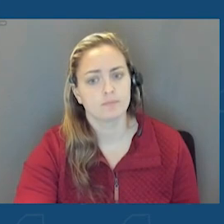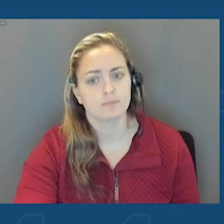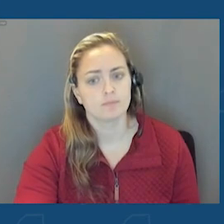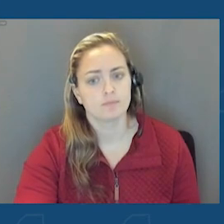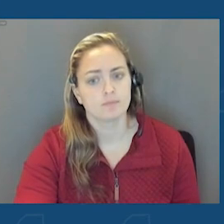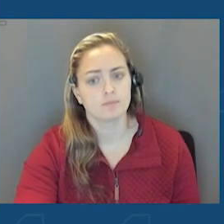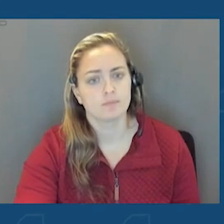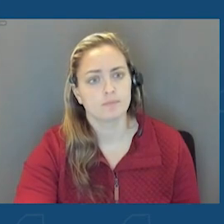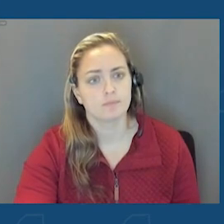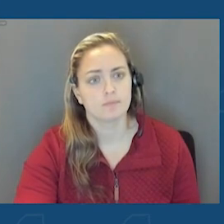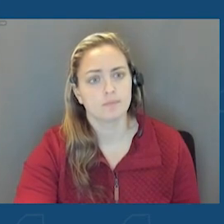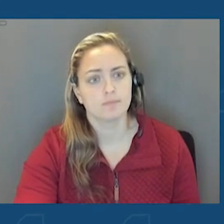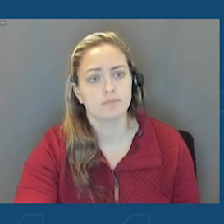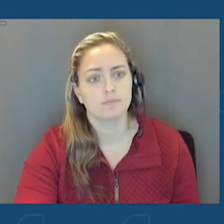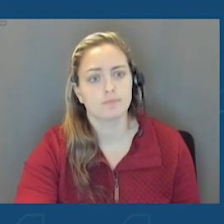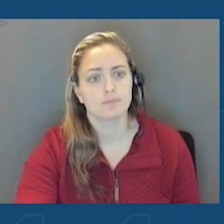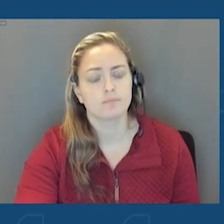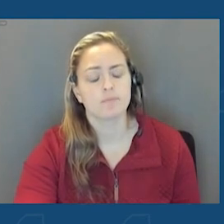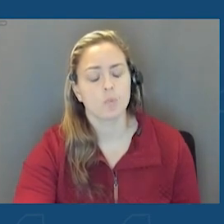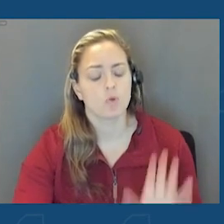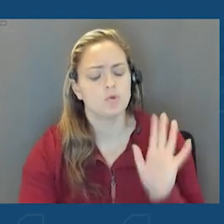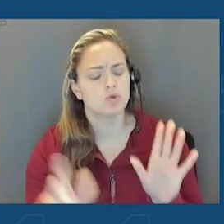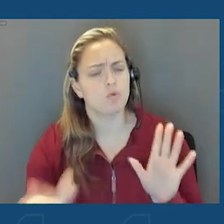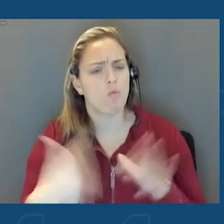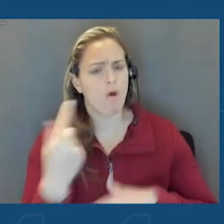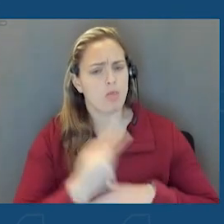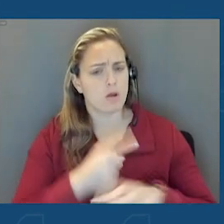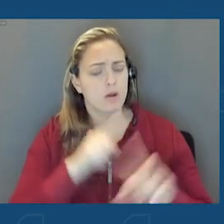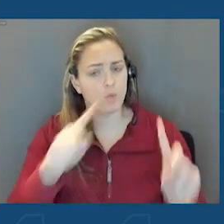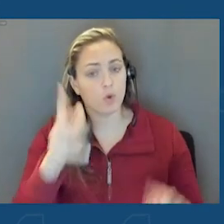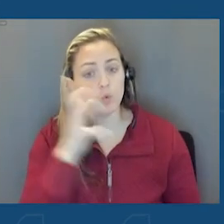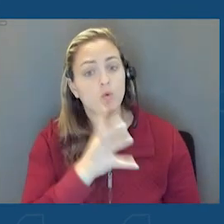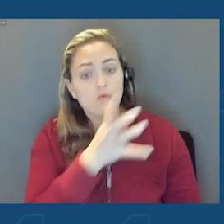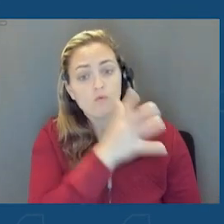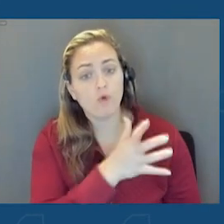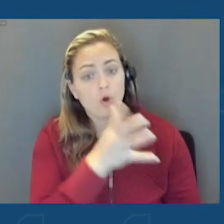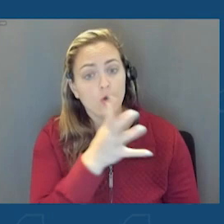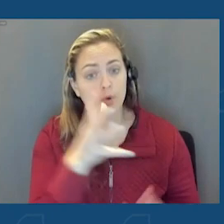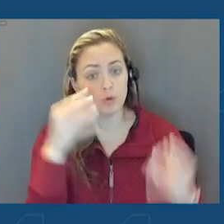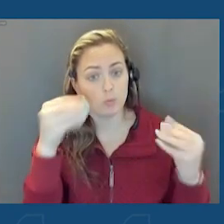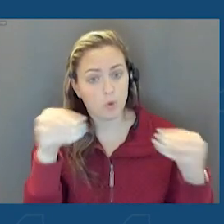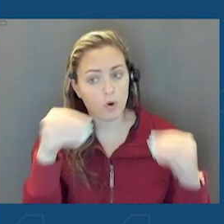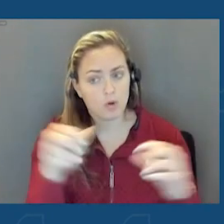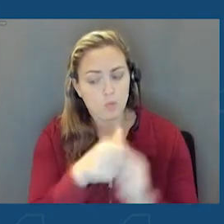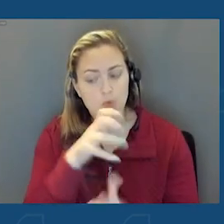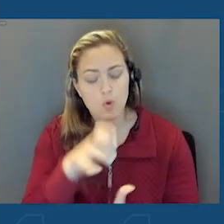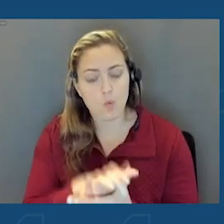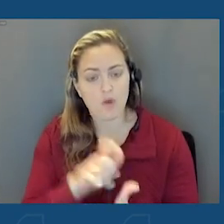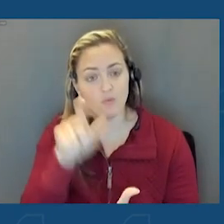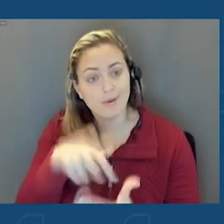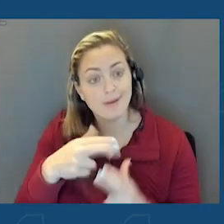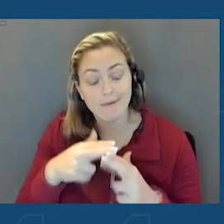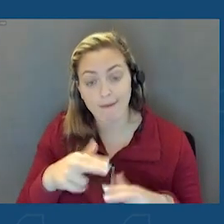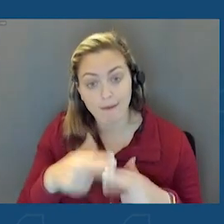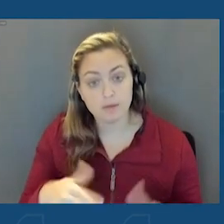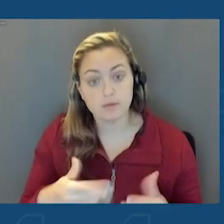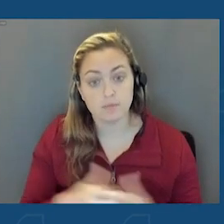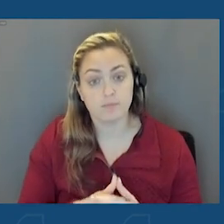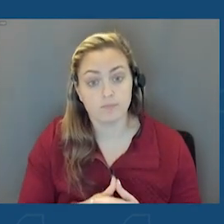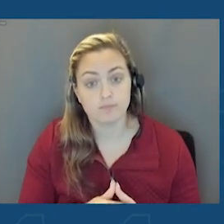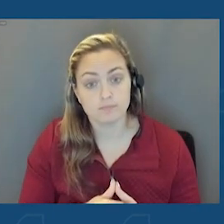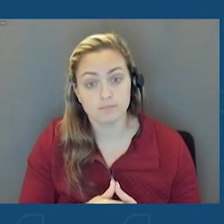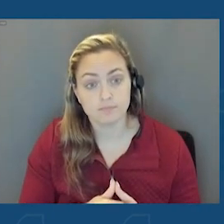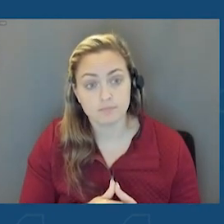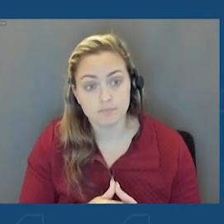You know, the other day I was at a farmer's market with my wife, and we needed eggs, and